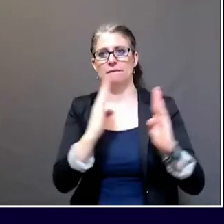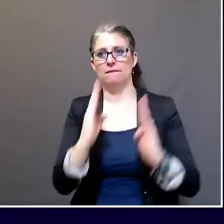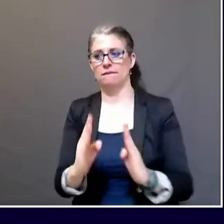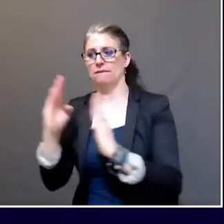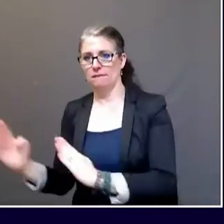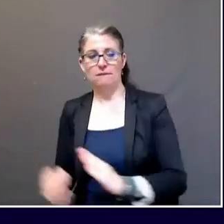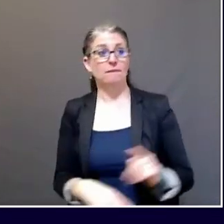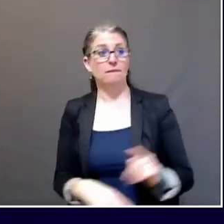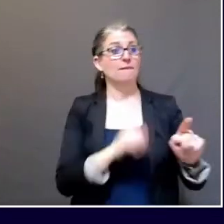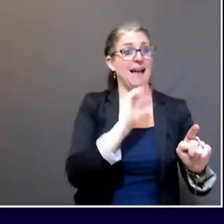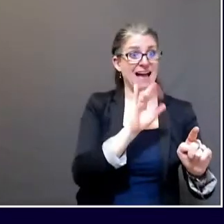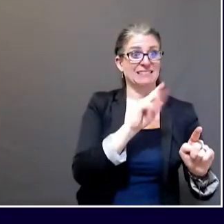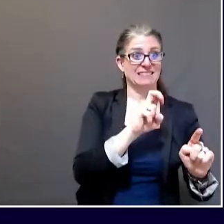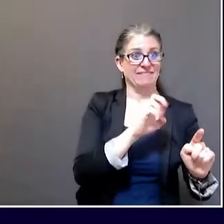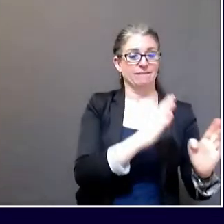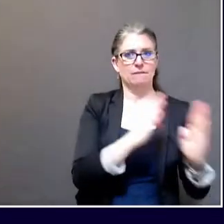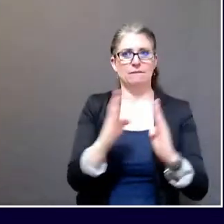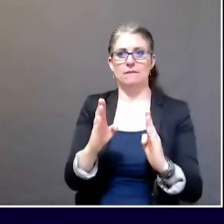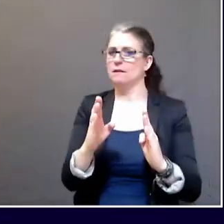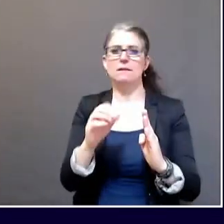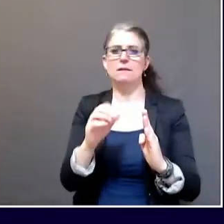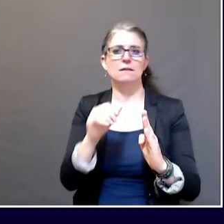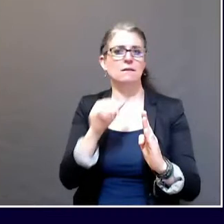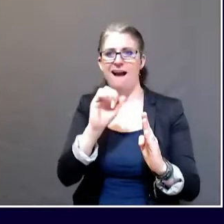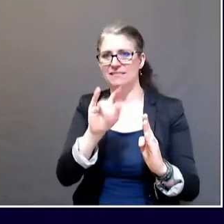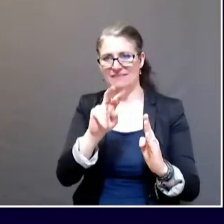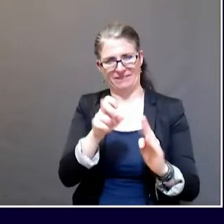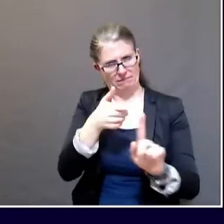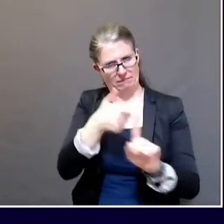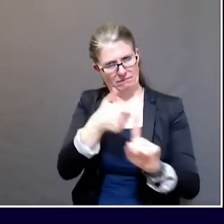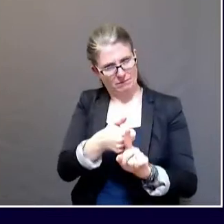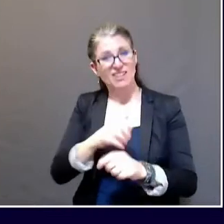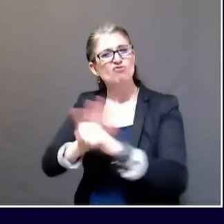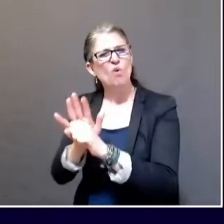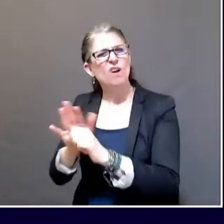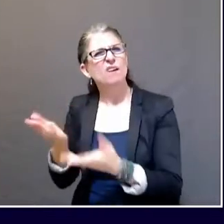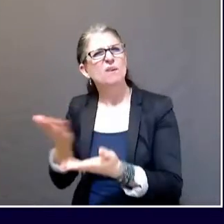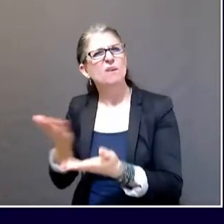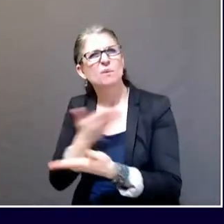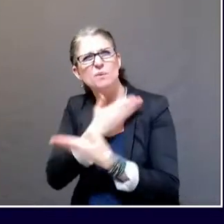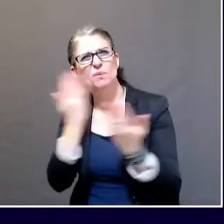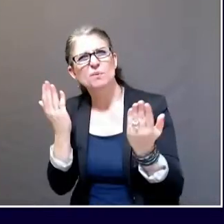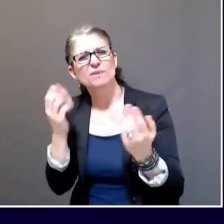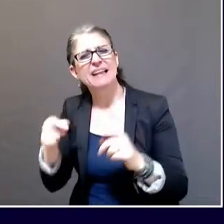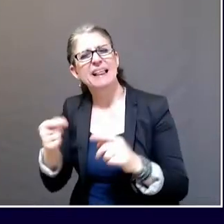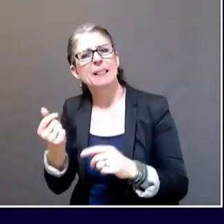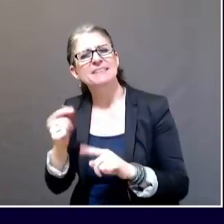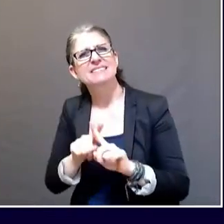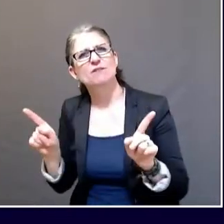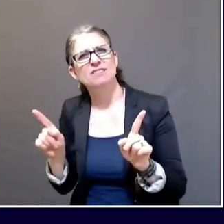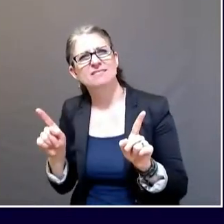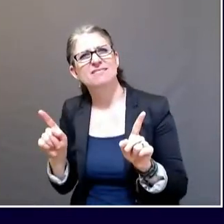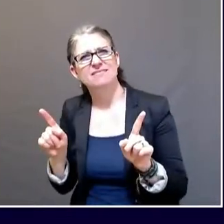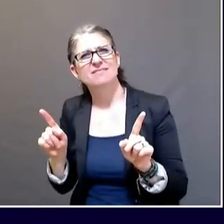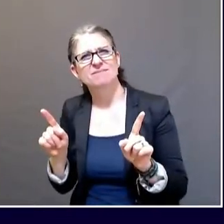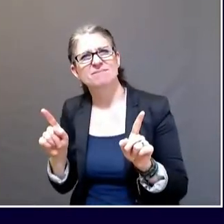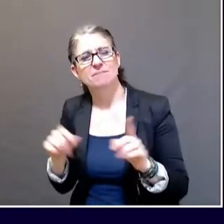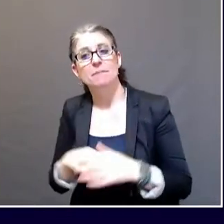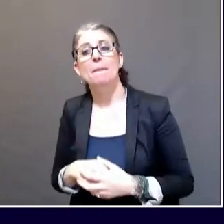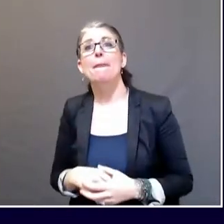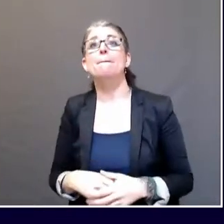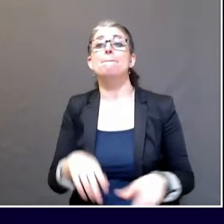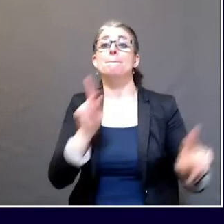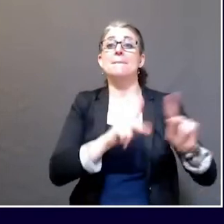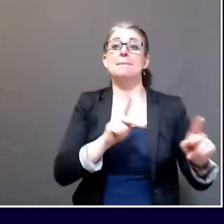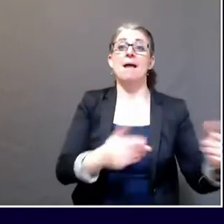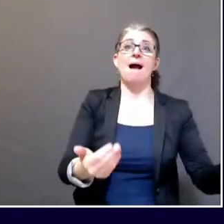it from a very macro epidemiological scale is that there are folks who have not had COVID, there are folks who